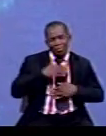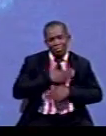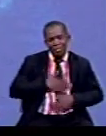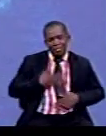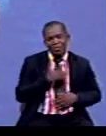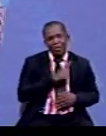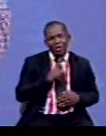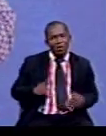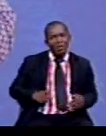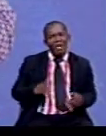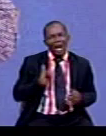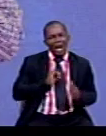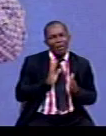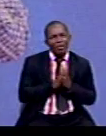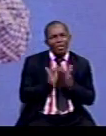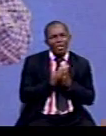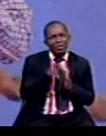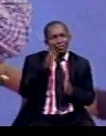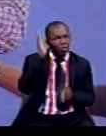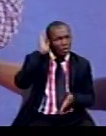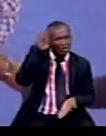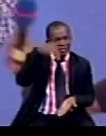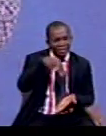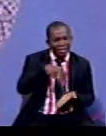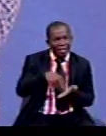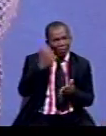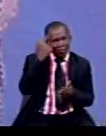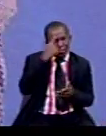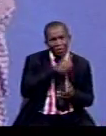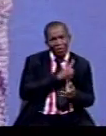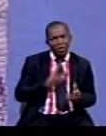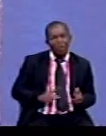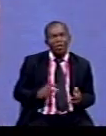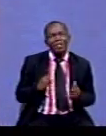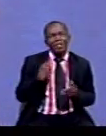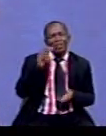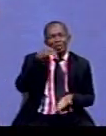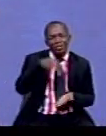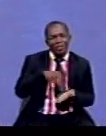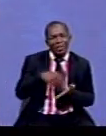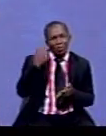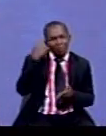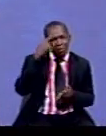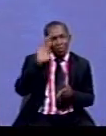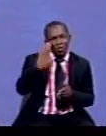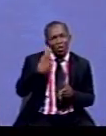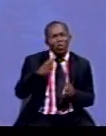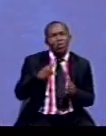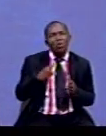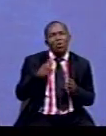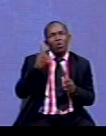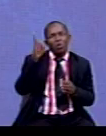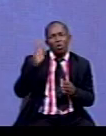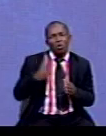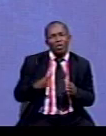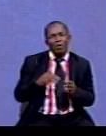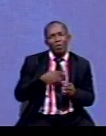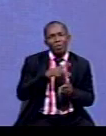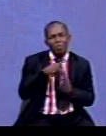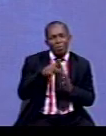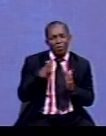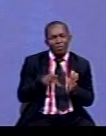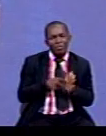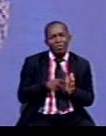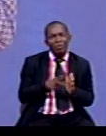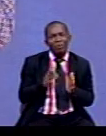godly principles. May you not be like the Hophni and Phinehas, who even though were the heirs to the